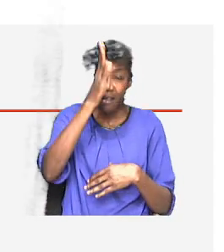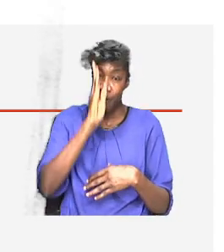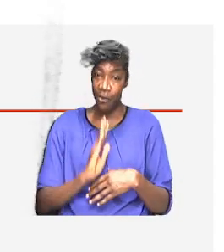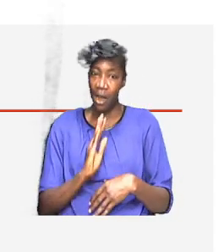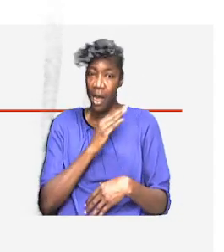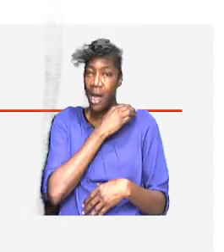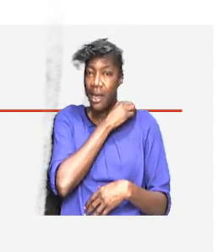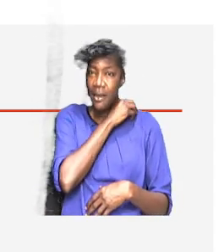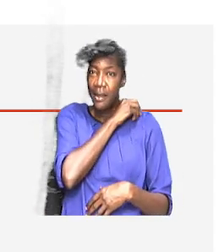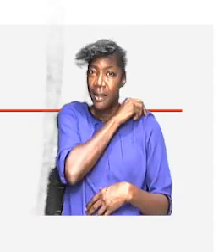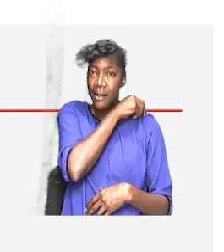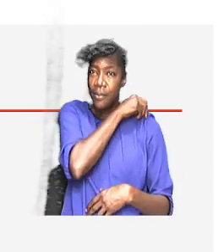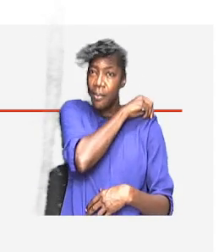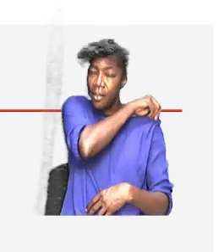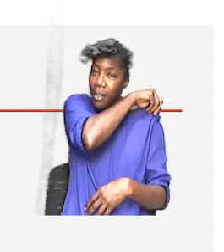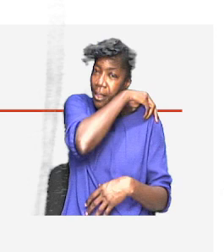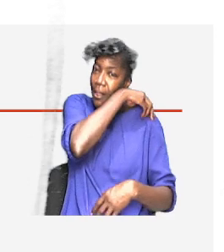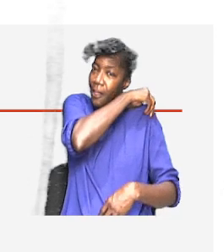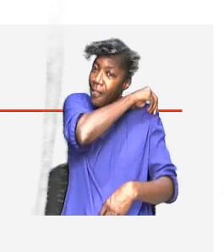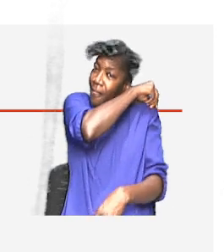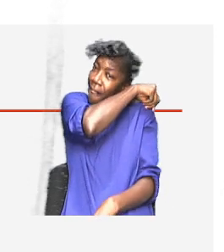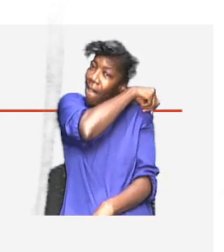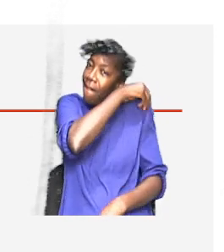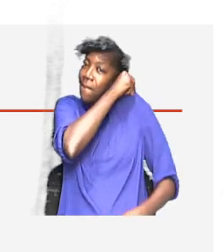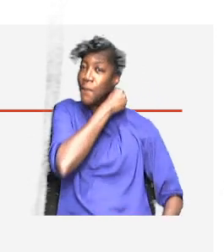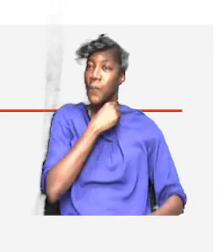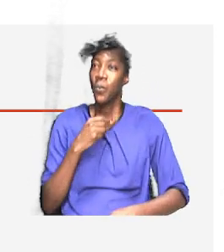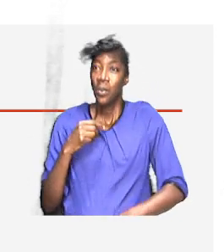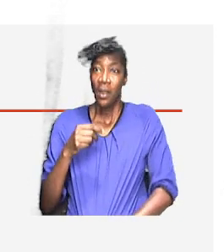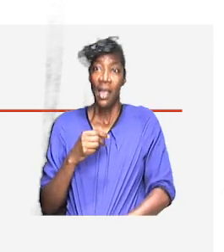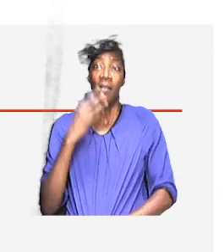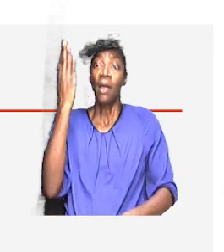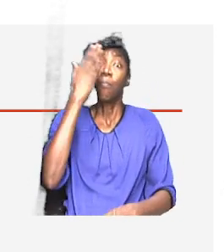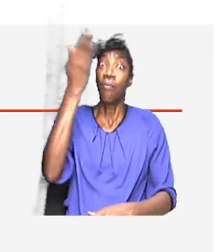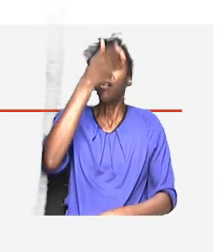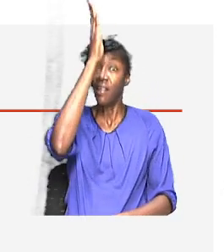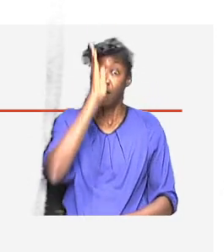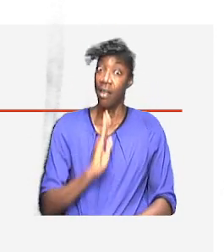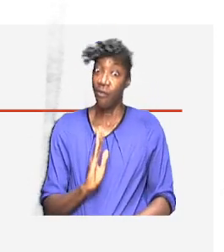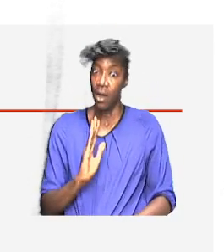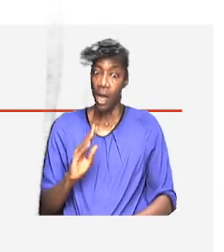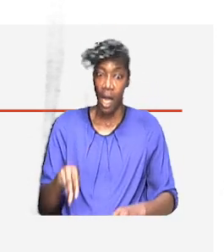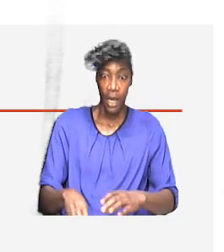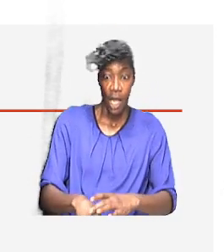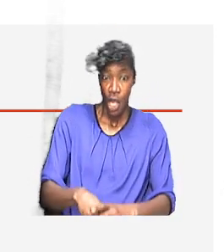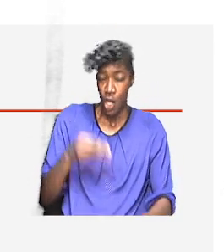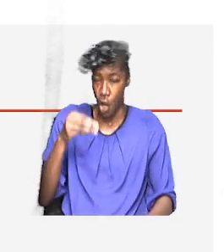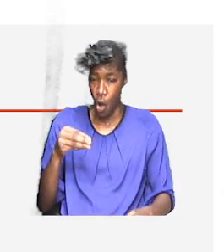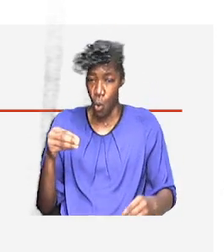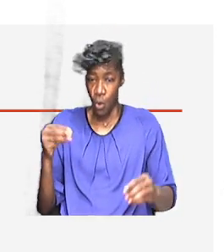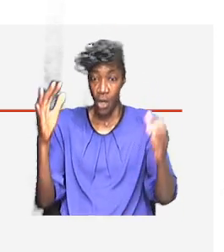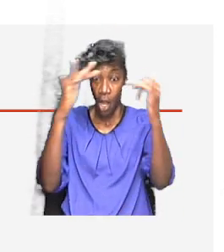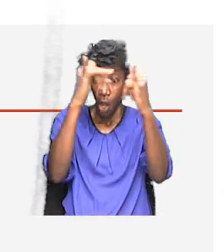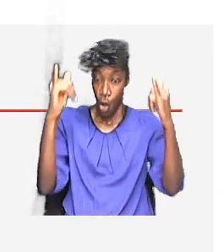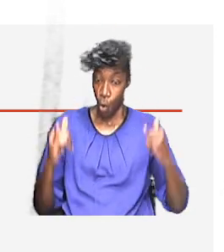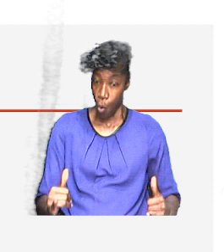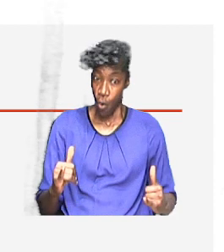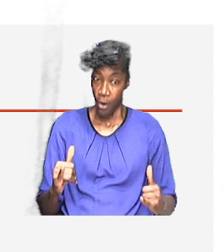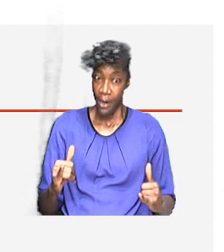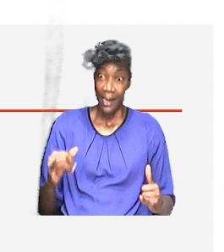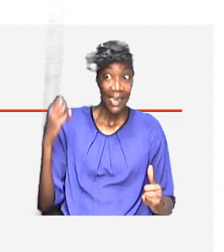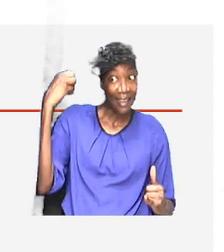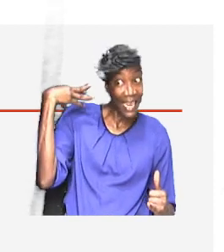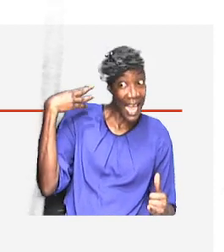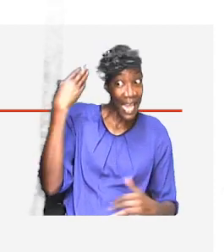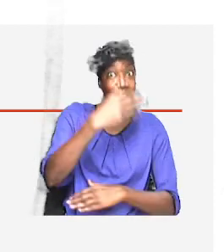are now in the real Shekinah presence of God. We said it last week that in the outer court, the light is from the natural light of the sun.